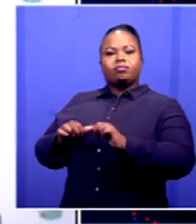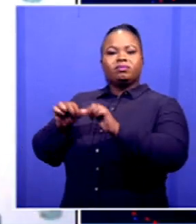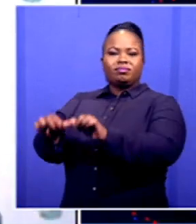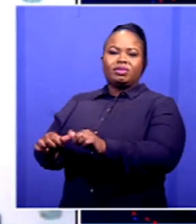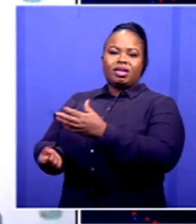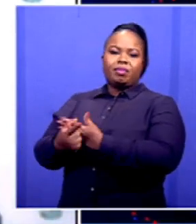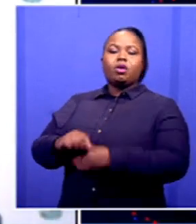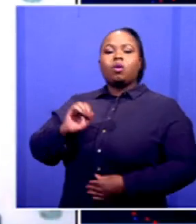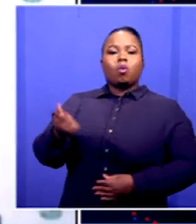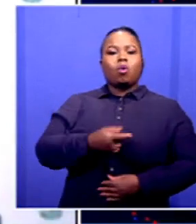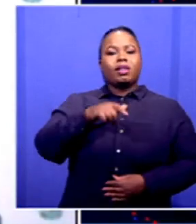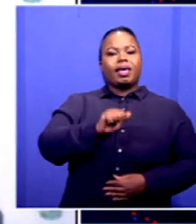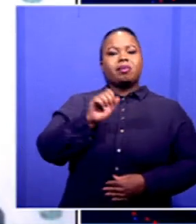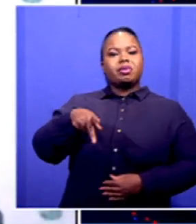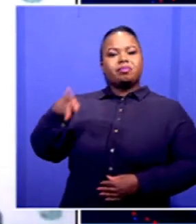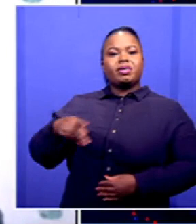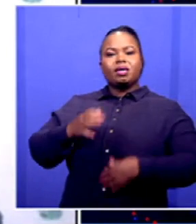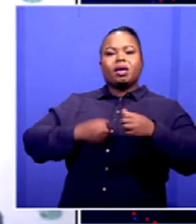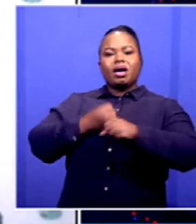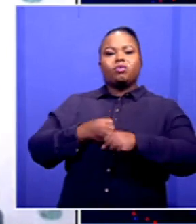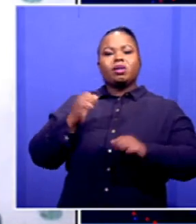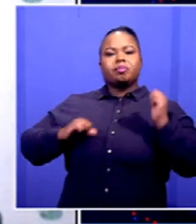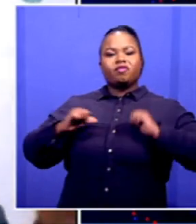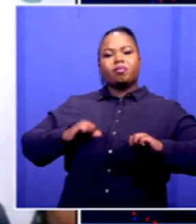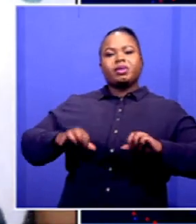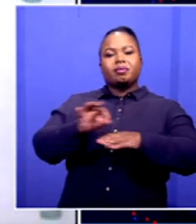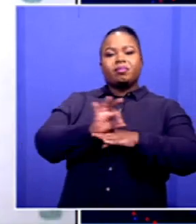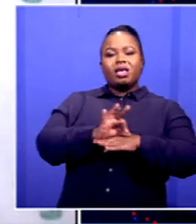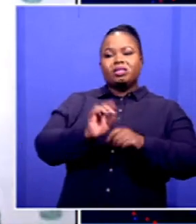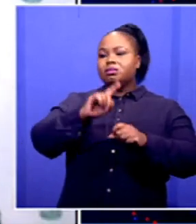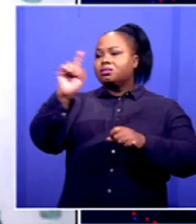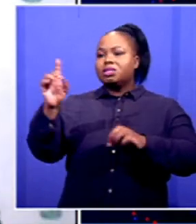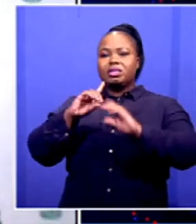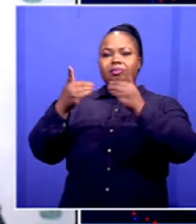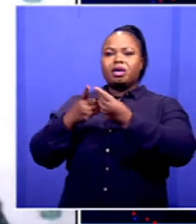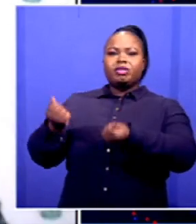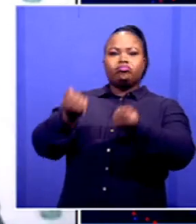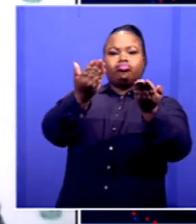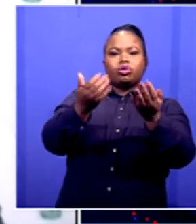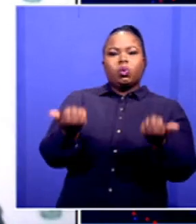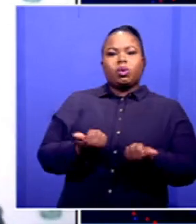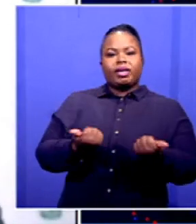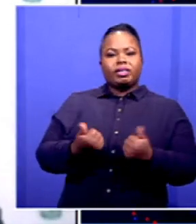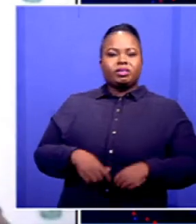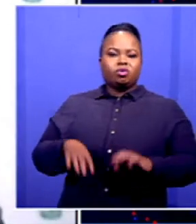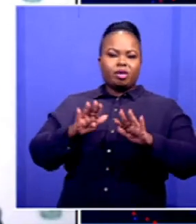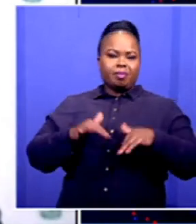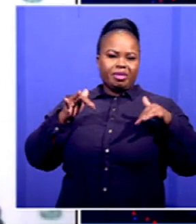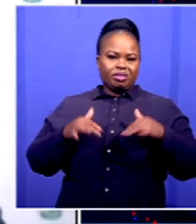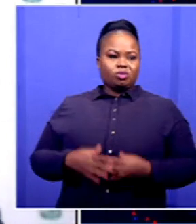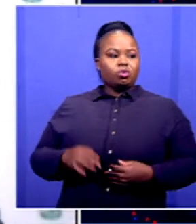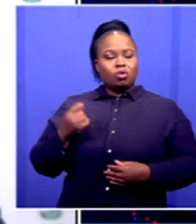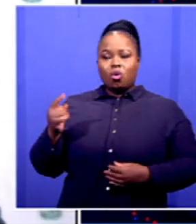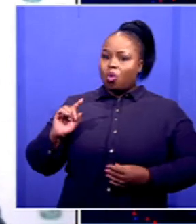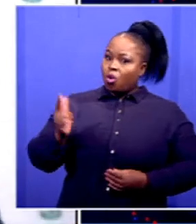All APP's annual performance plans of various departments have actually been submitted to Parliament. Every one of